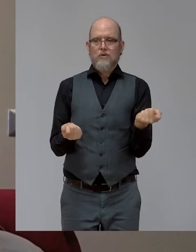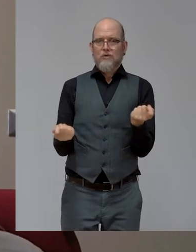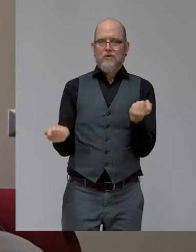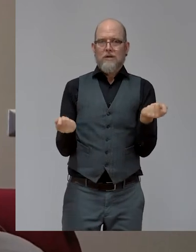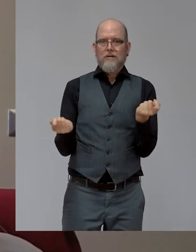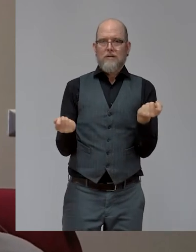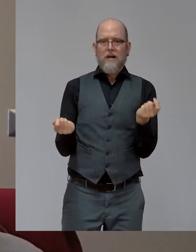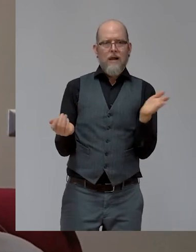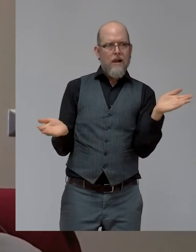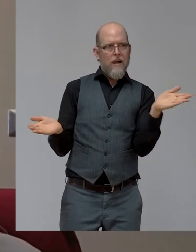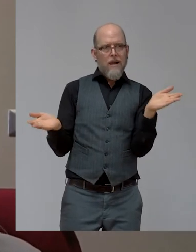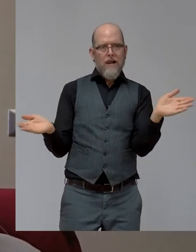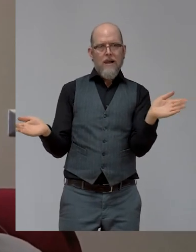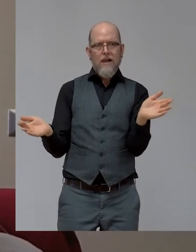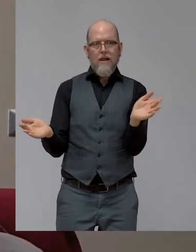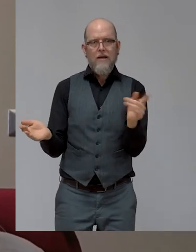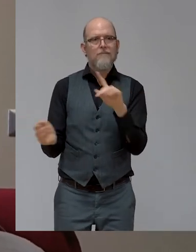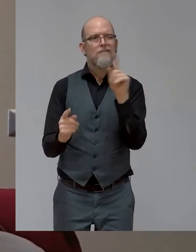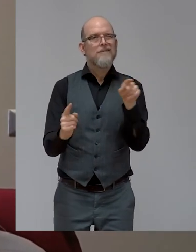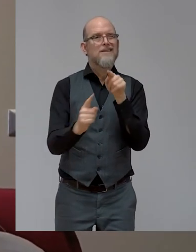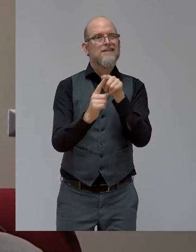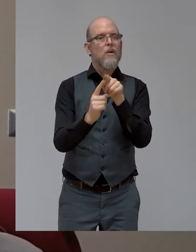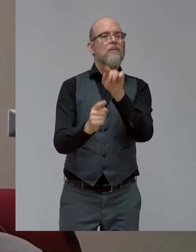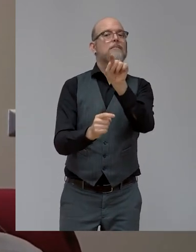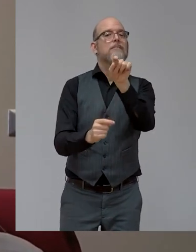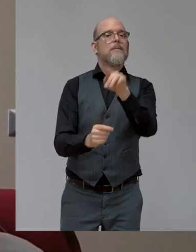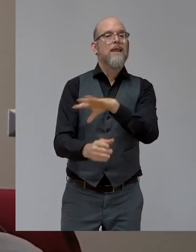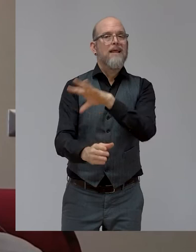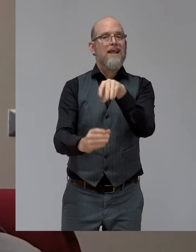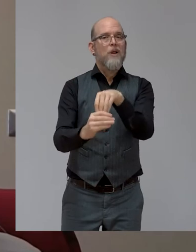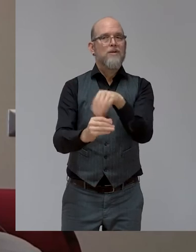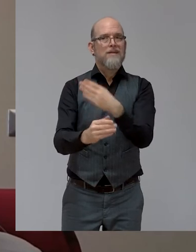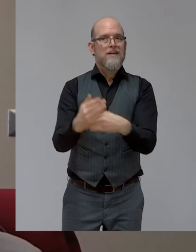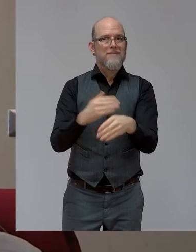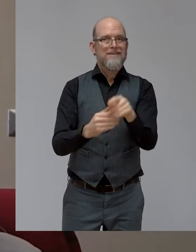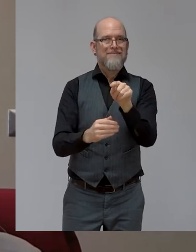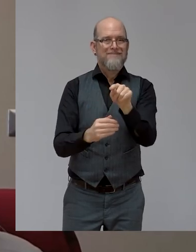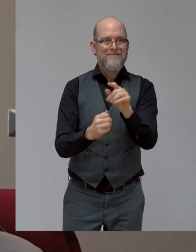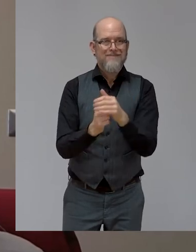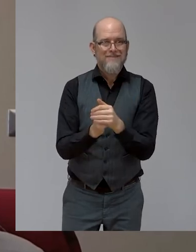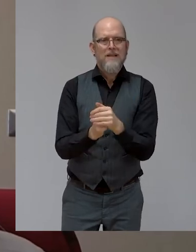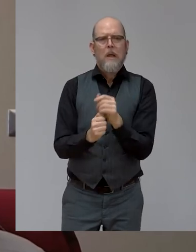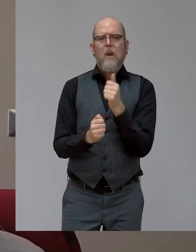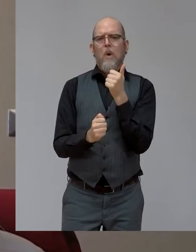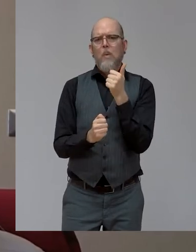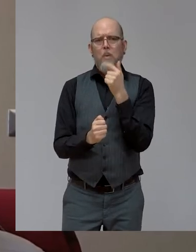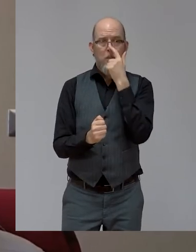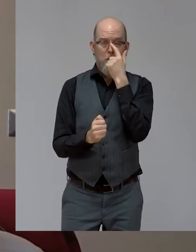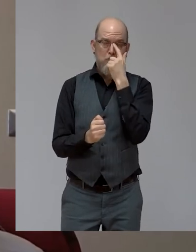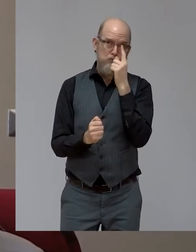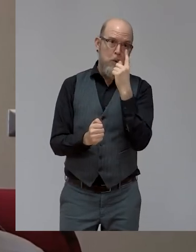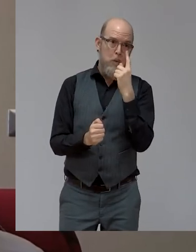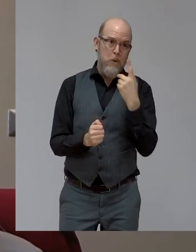the inclusion of people with disabilities. On one hand, it collects the concerns and needs of